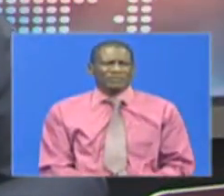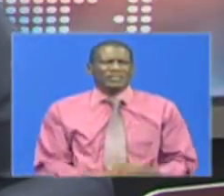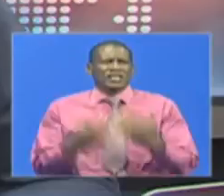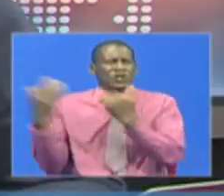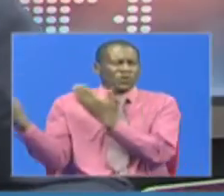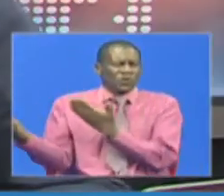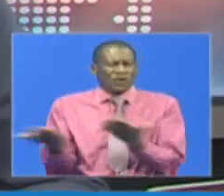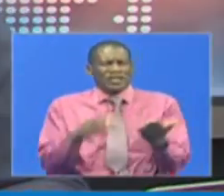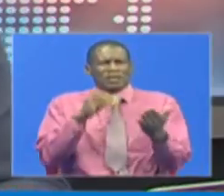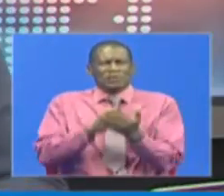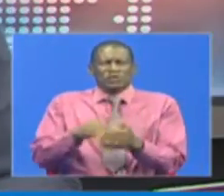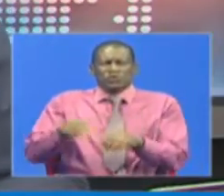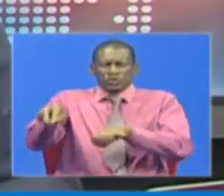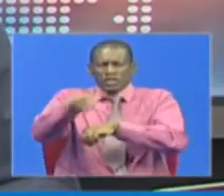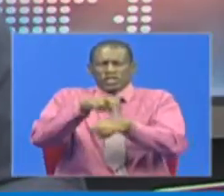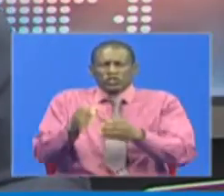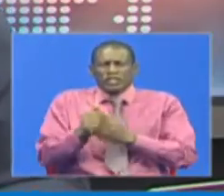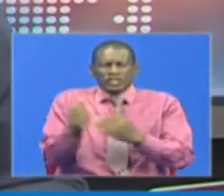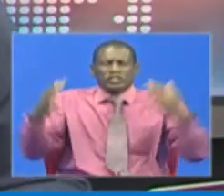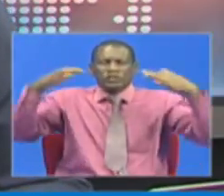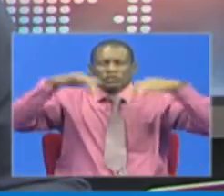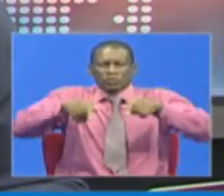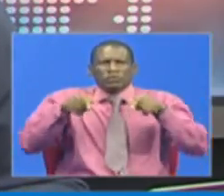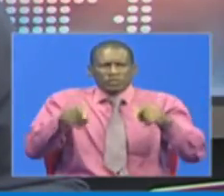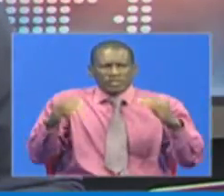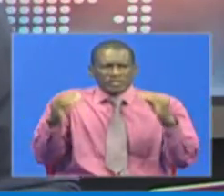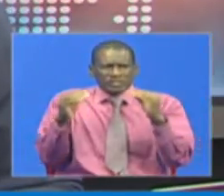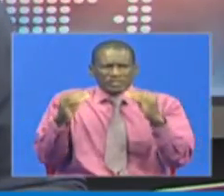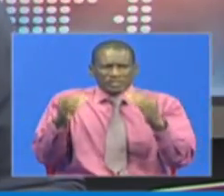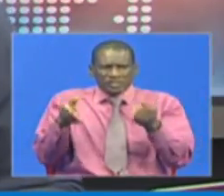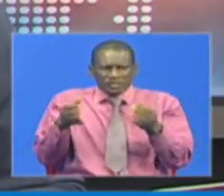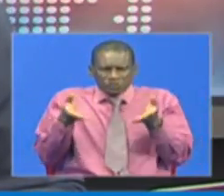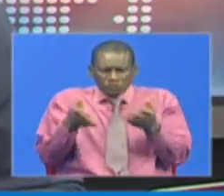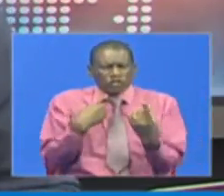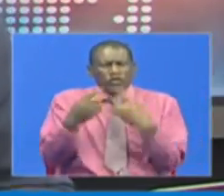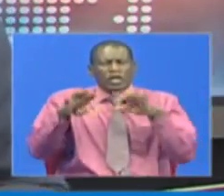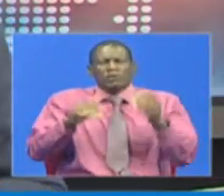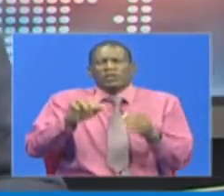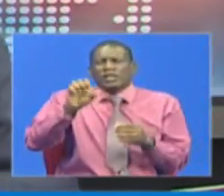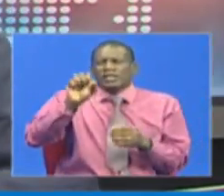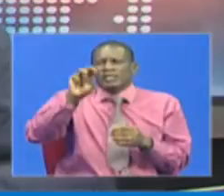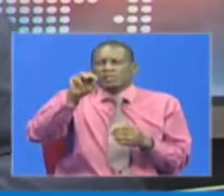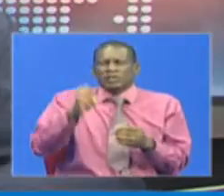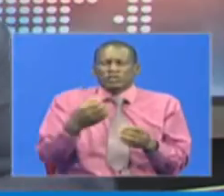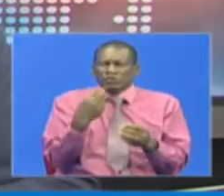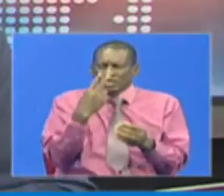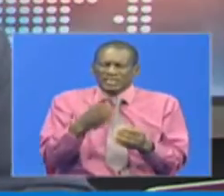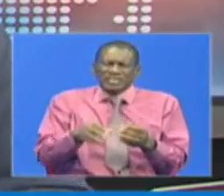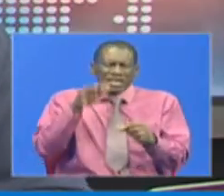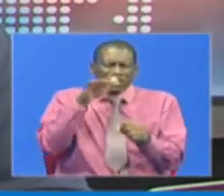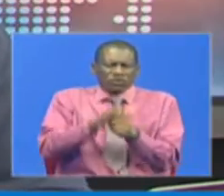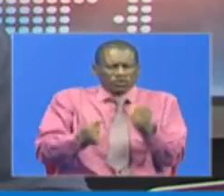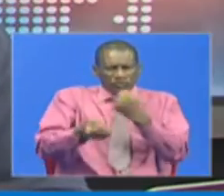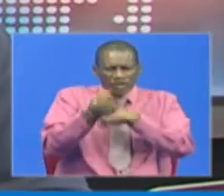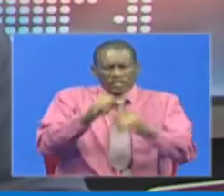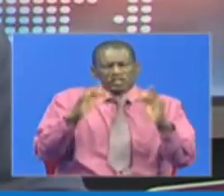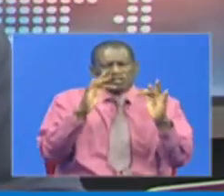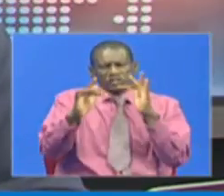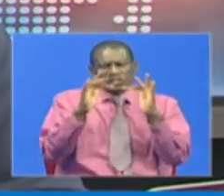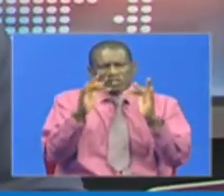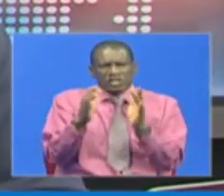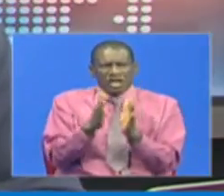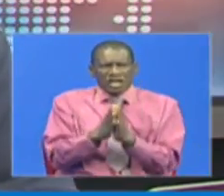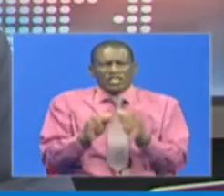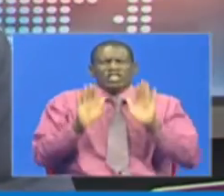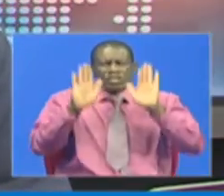Welcome back to the Nation Leadership Forum, and today's edition we're speaking about SMEs, and we're seeing a lot of activity on the digital space. There's a significant shift